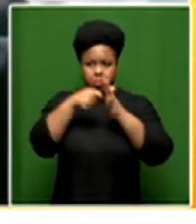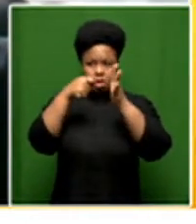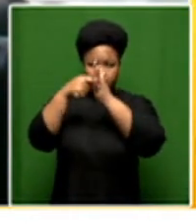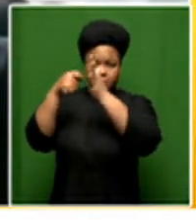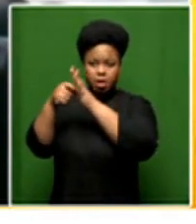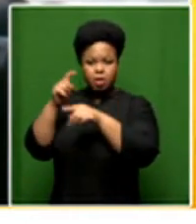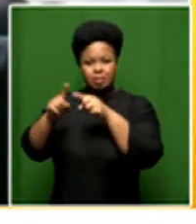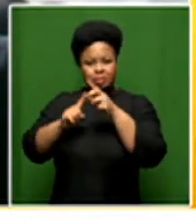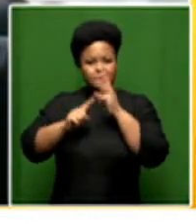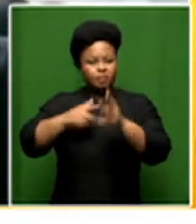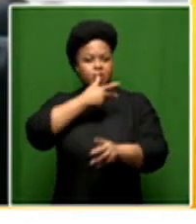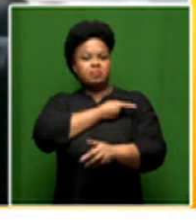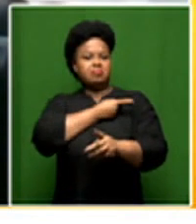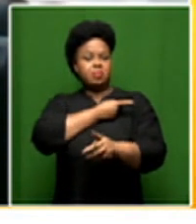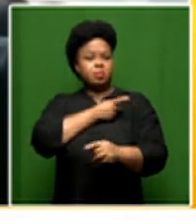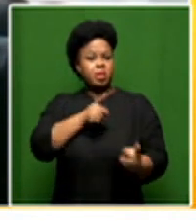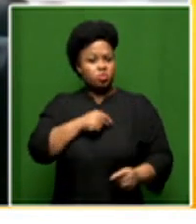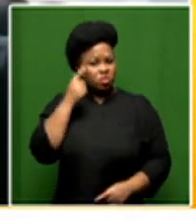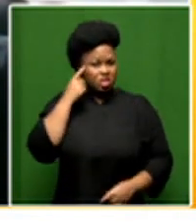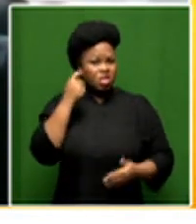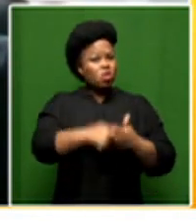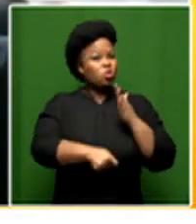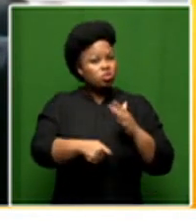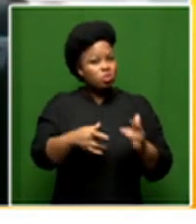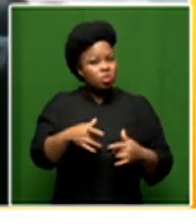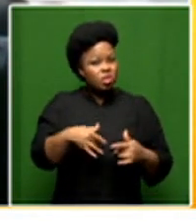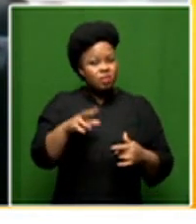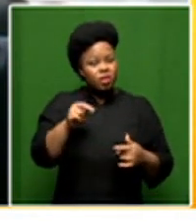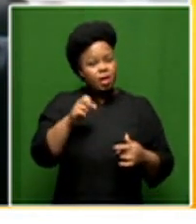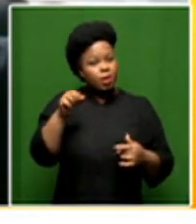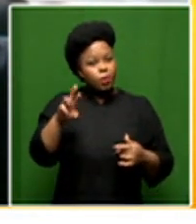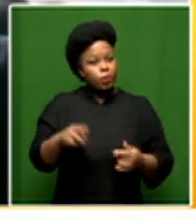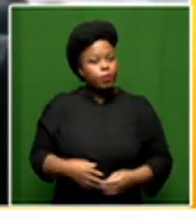But at this point, is the cost factor concerned for NEHAWU?